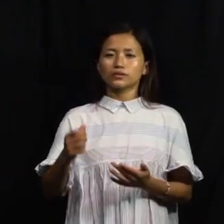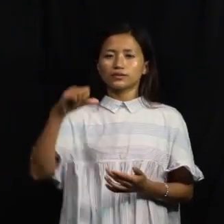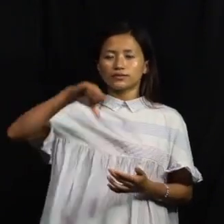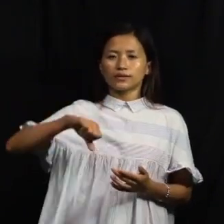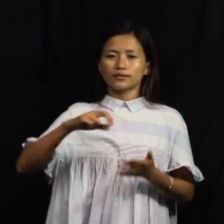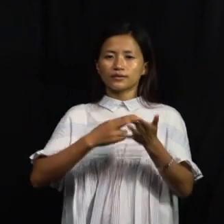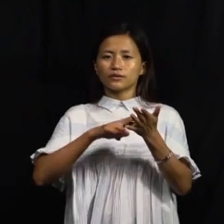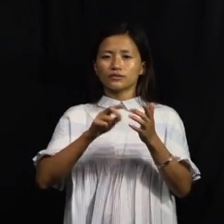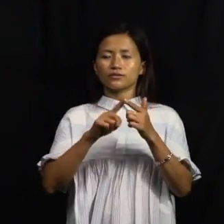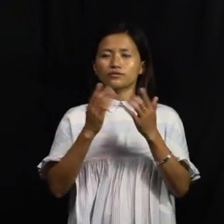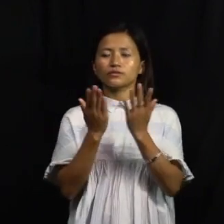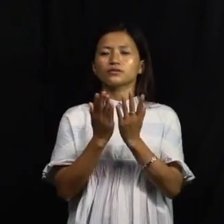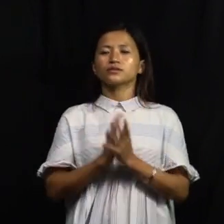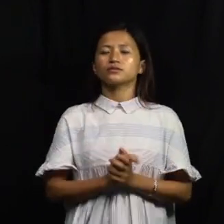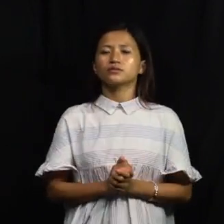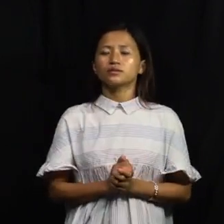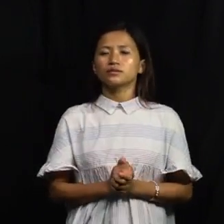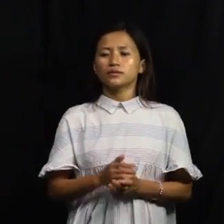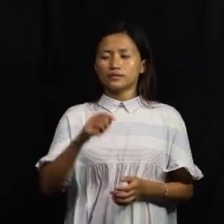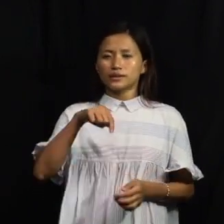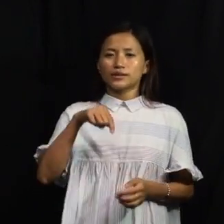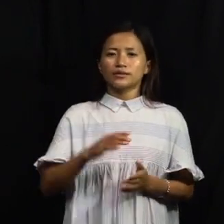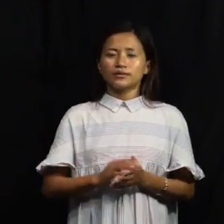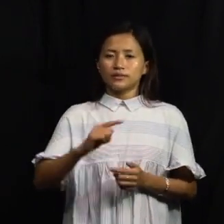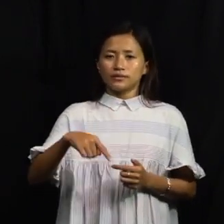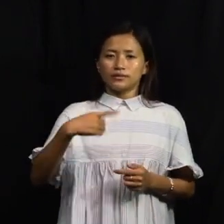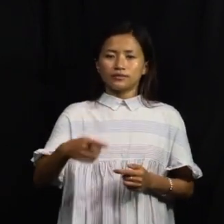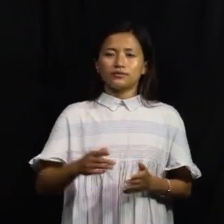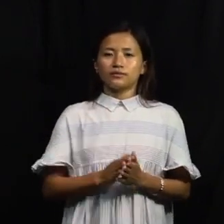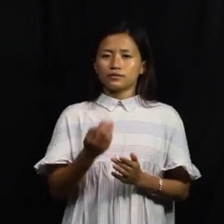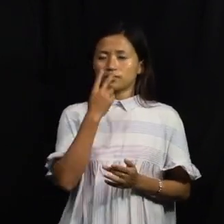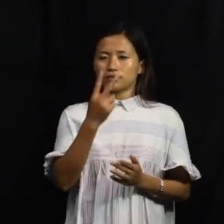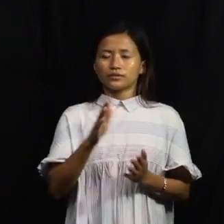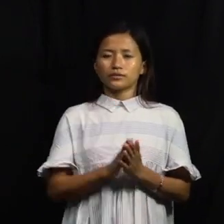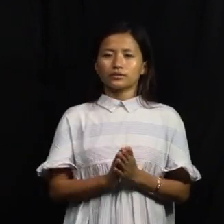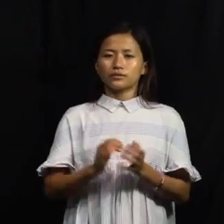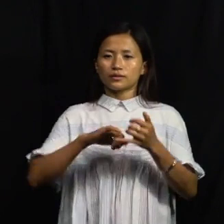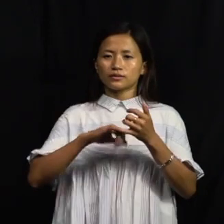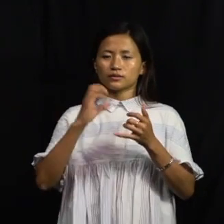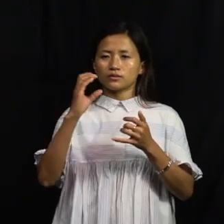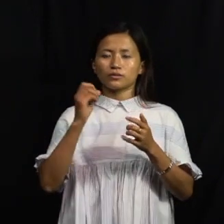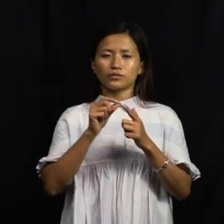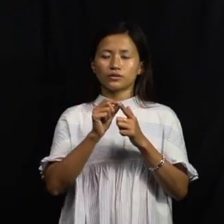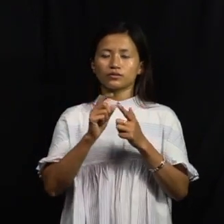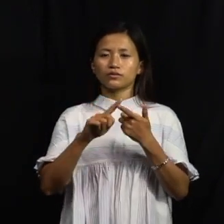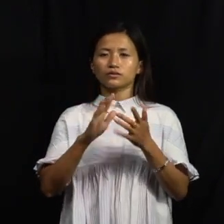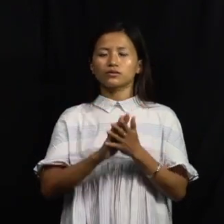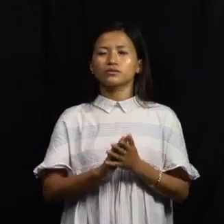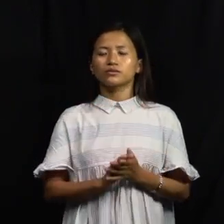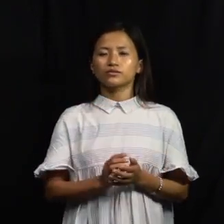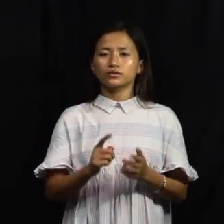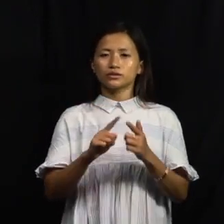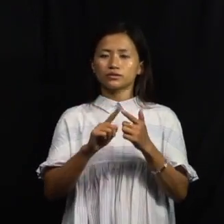of education. Okay, so now next, let us look into the scope of education. If you look into